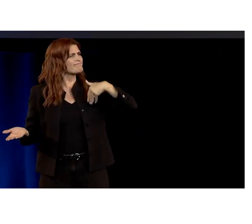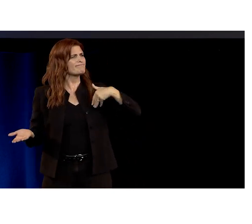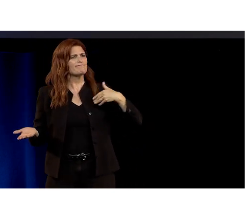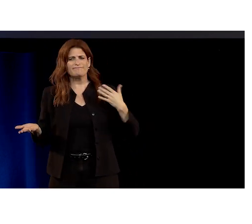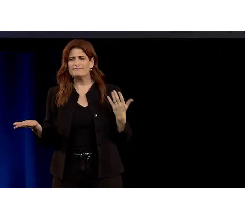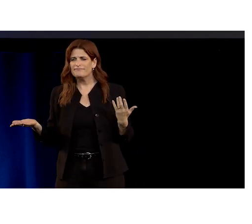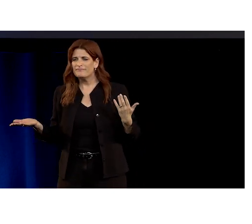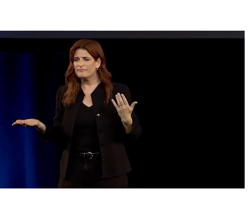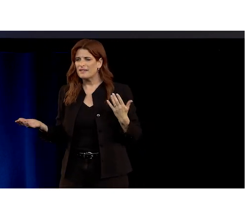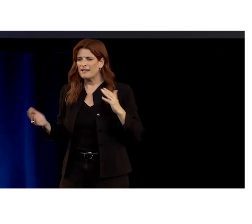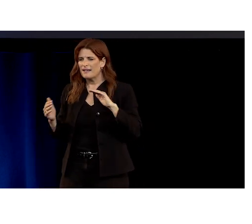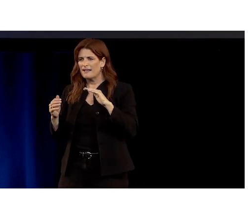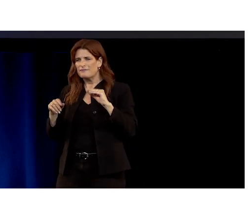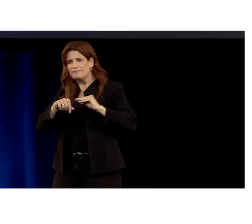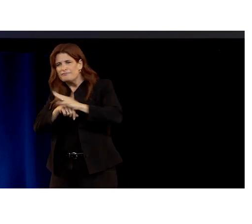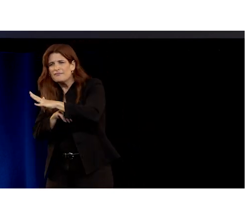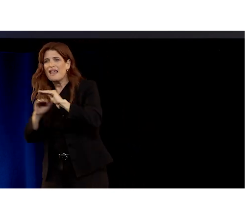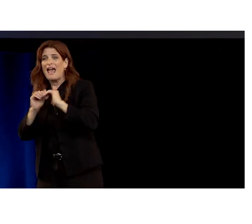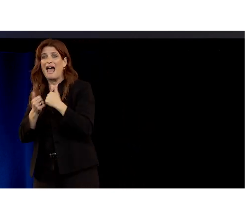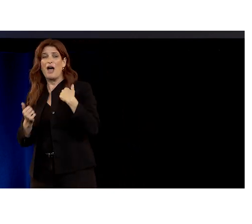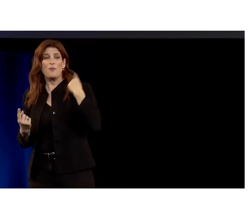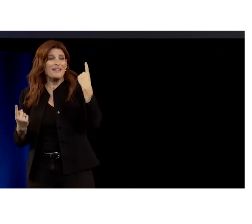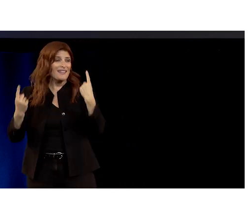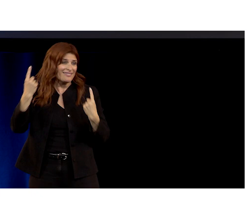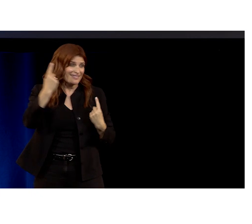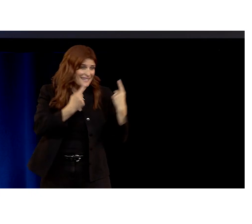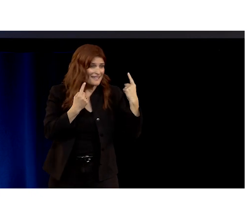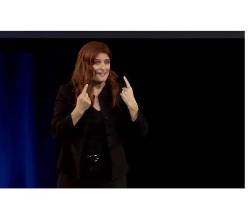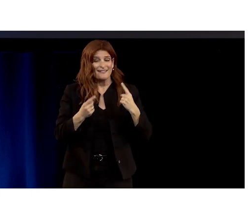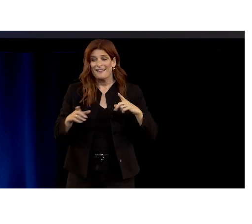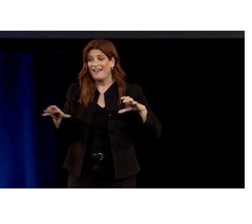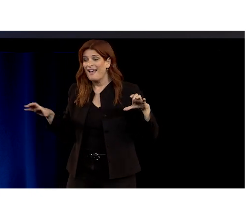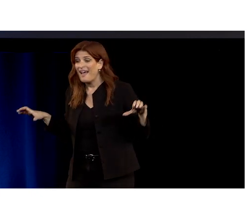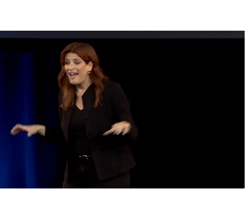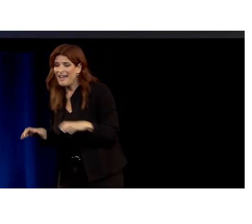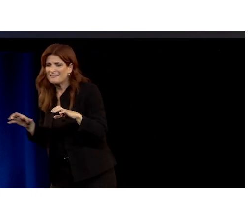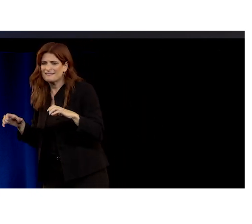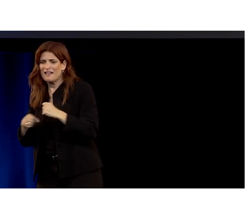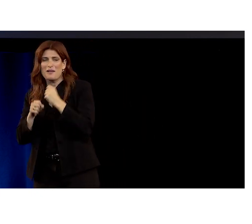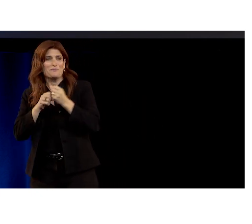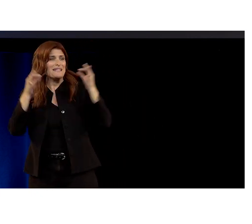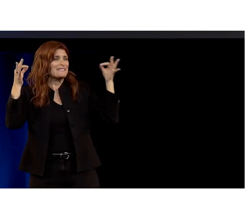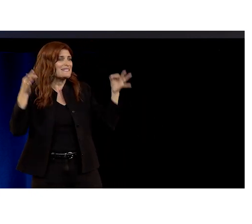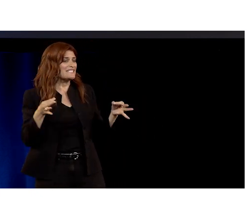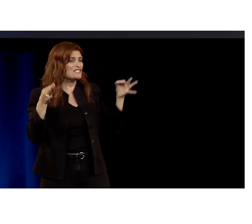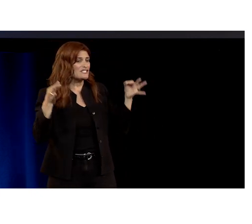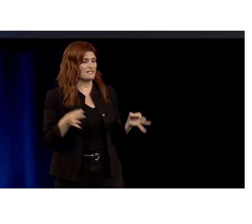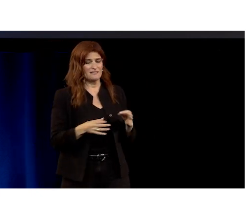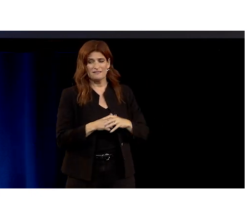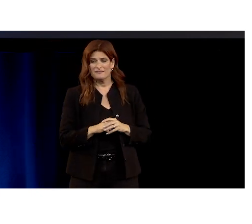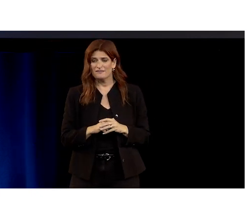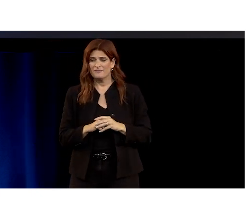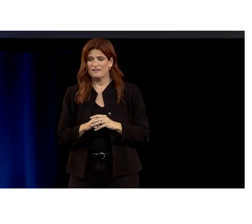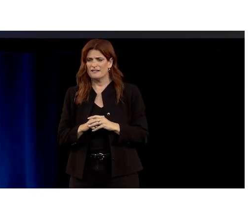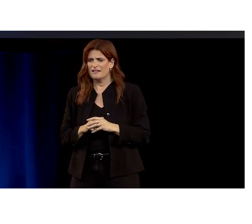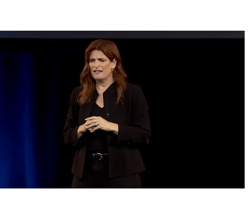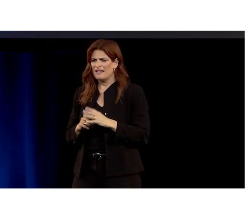Bias is an invisible force that shapes how we think, act, and make decisions.